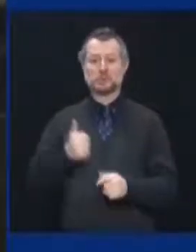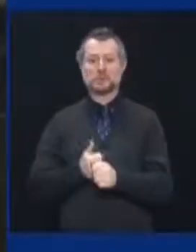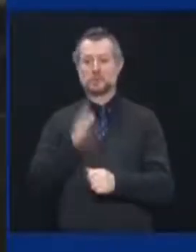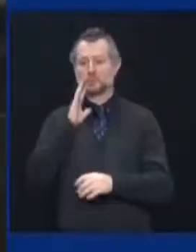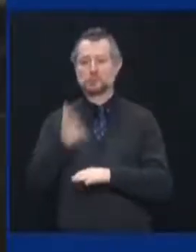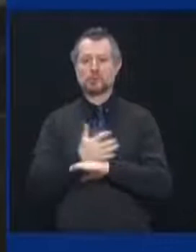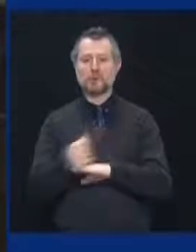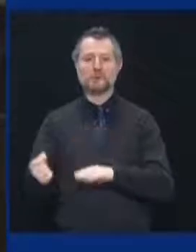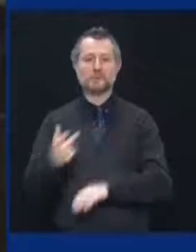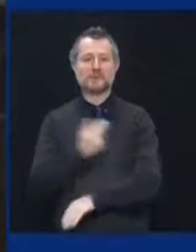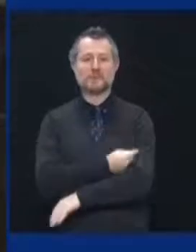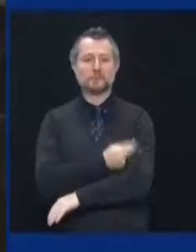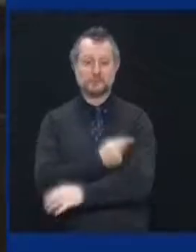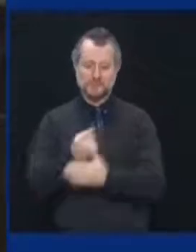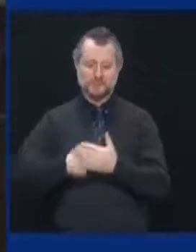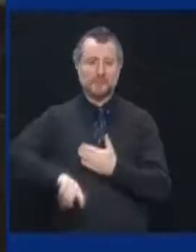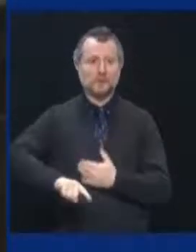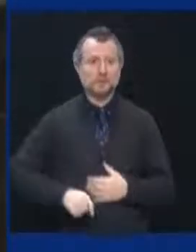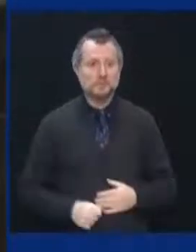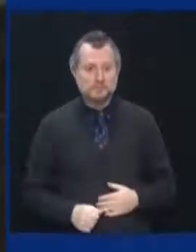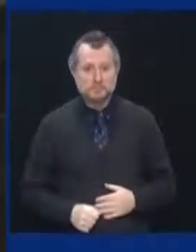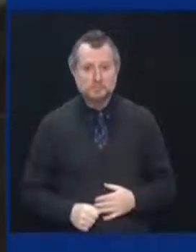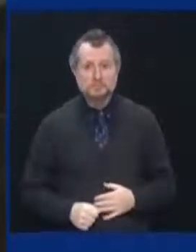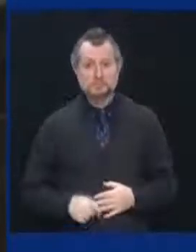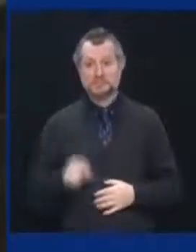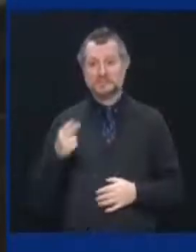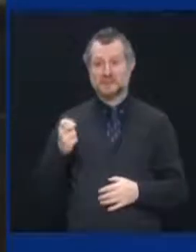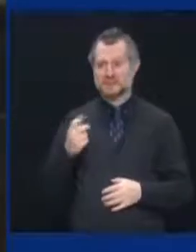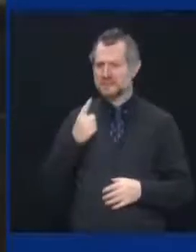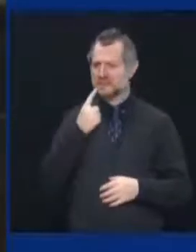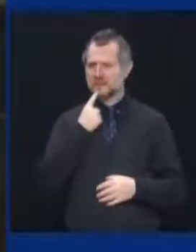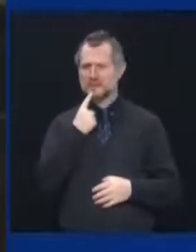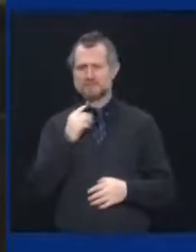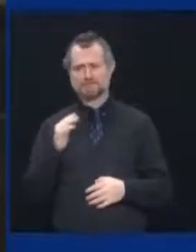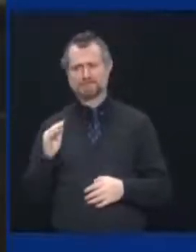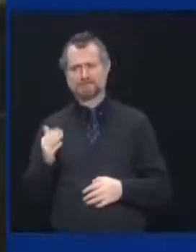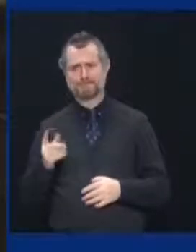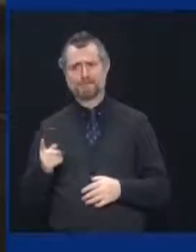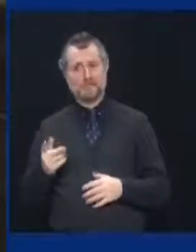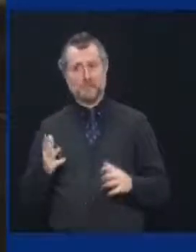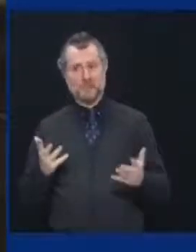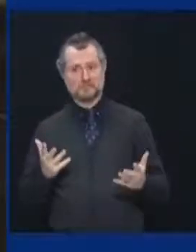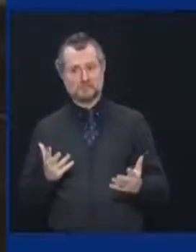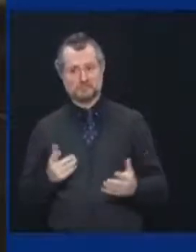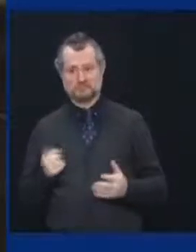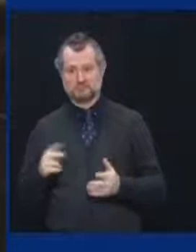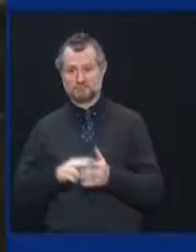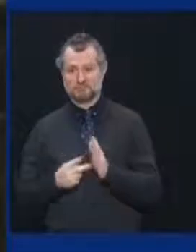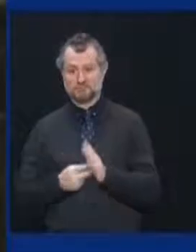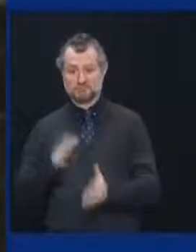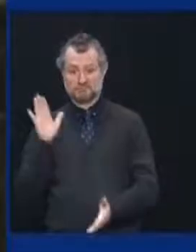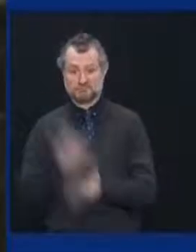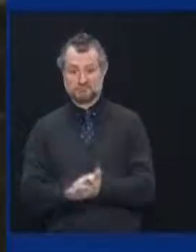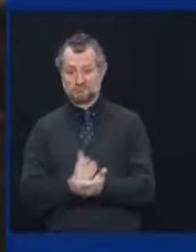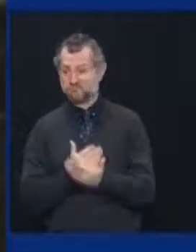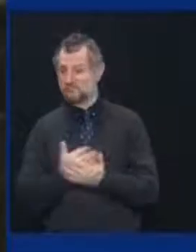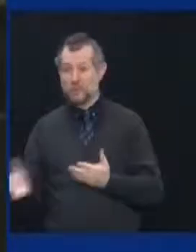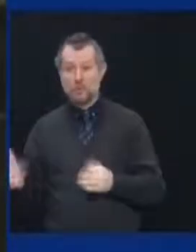vaccine next week. And he implied that that would be at all the vaccine distribution sites in the